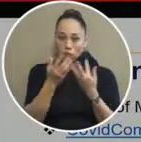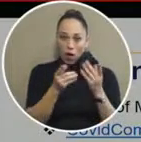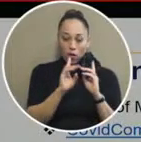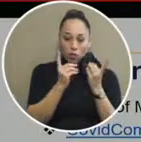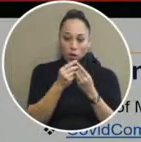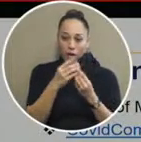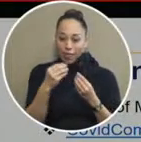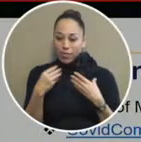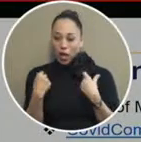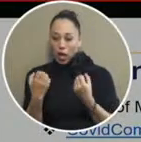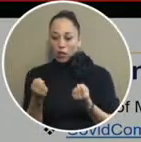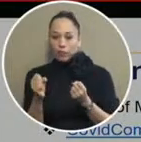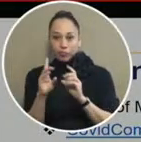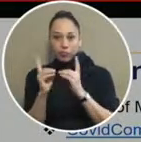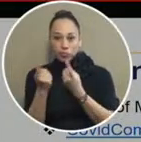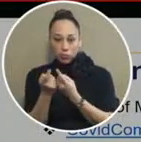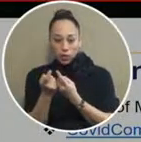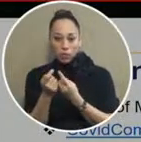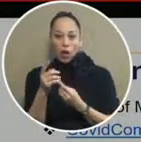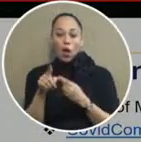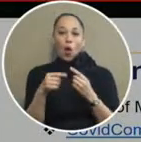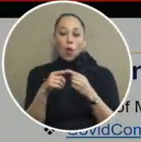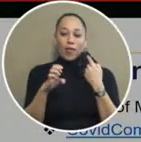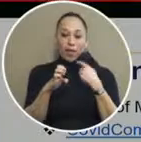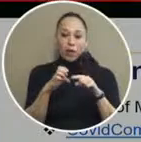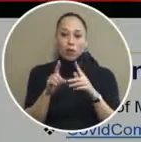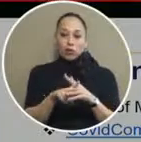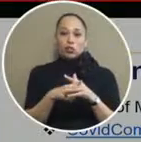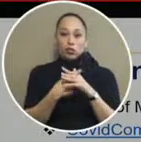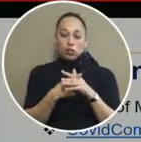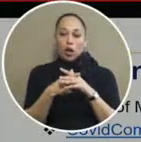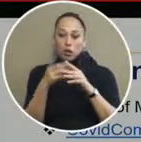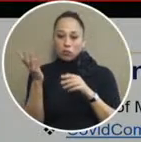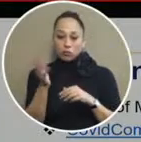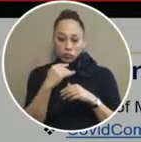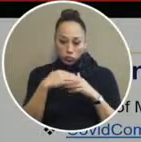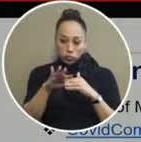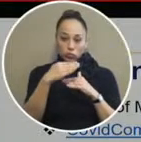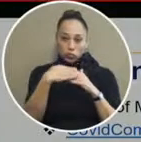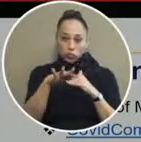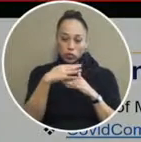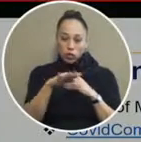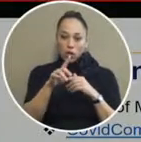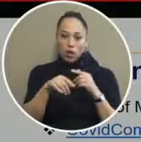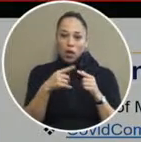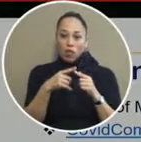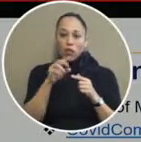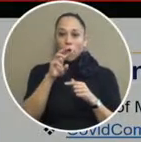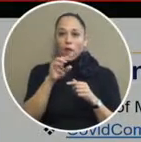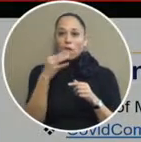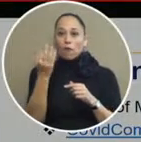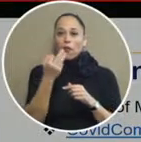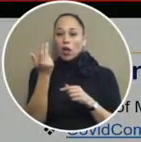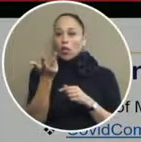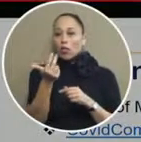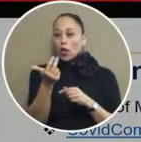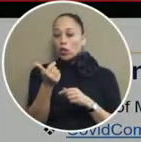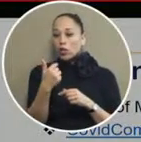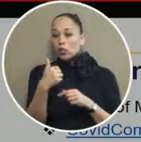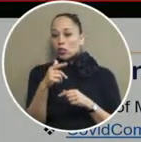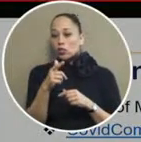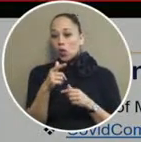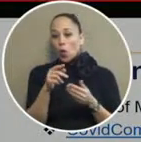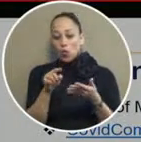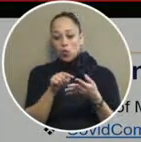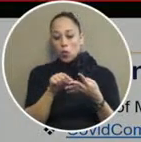health department. Once the email started rolling in after Friday the 13th, the week of